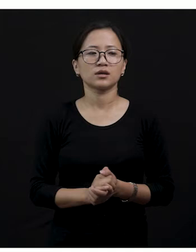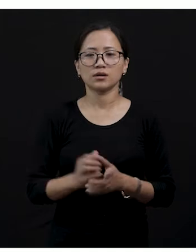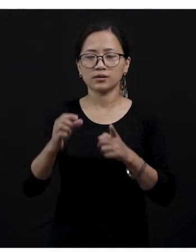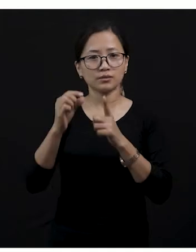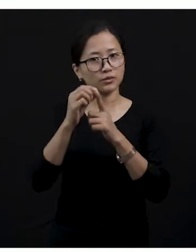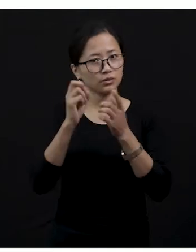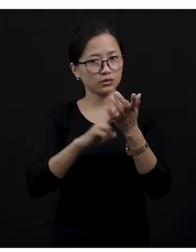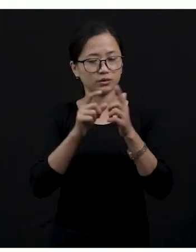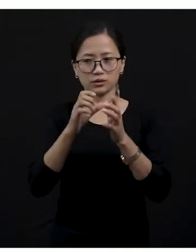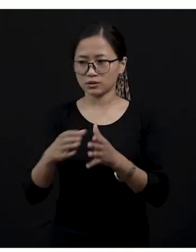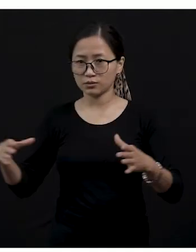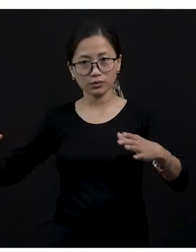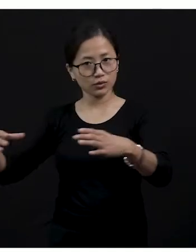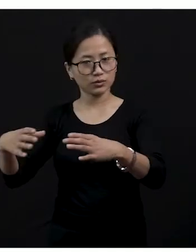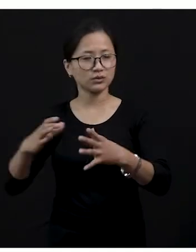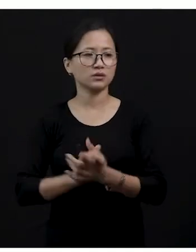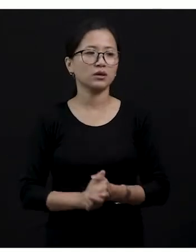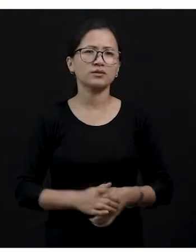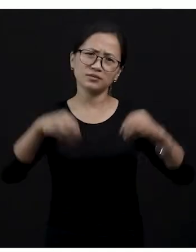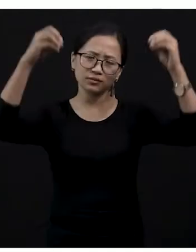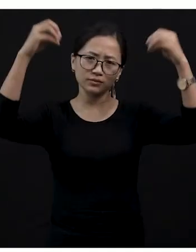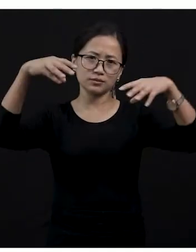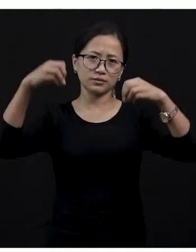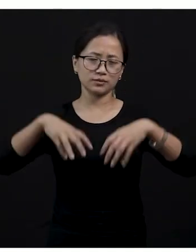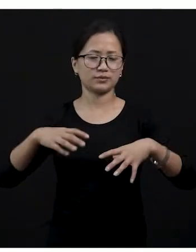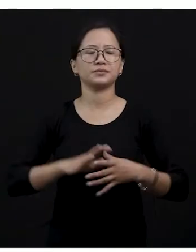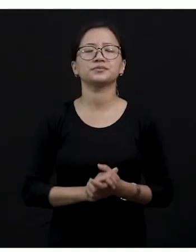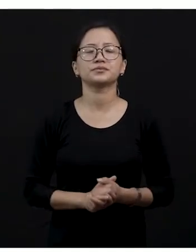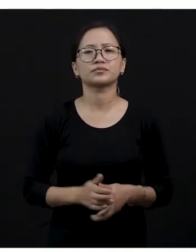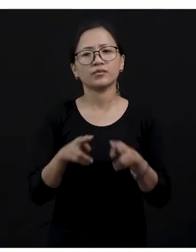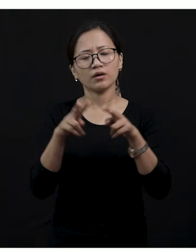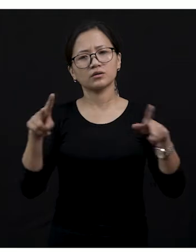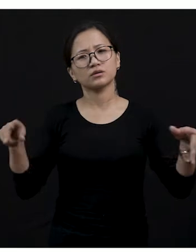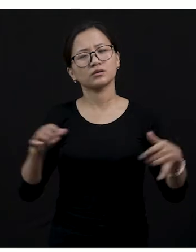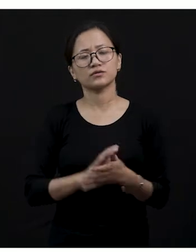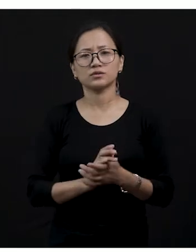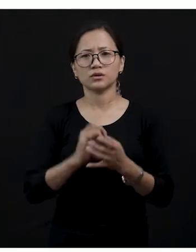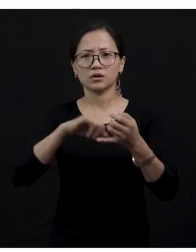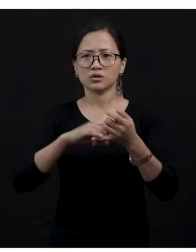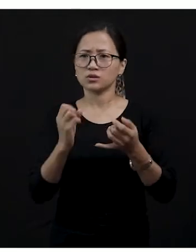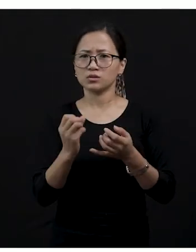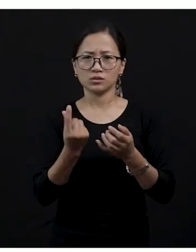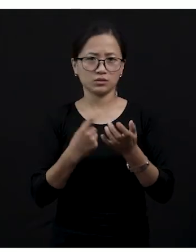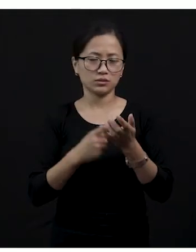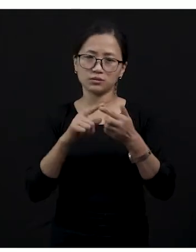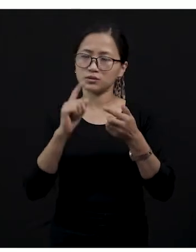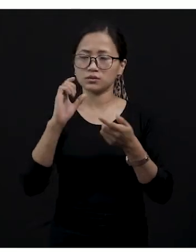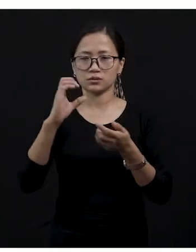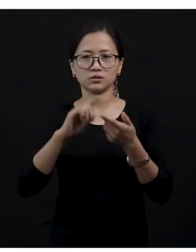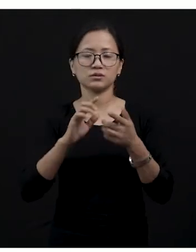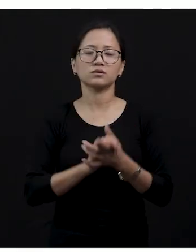water from rainfall. So these are the different sources of water. We get